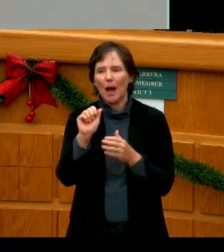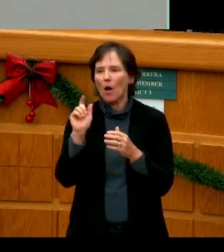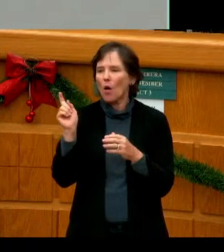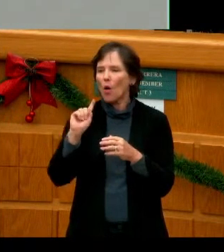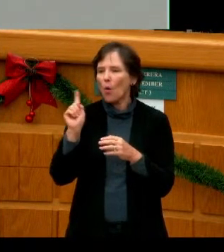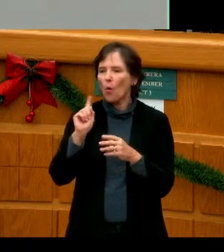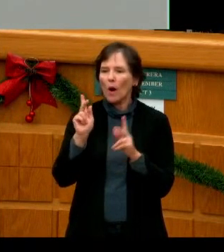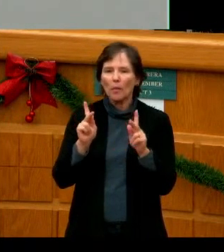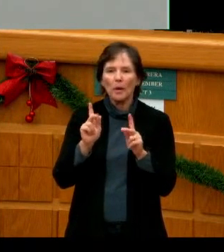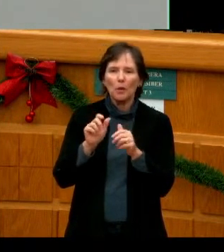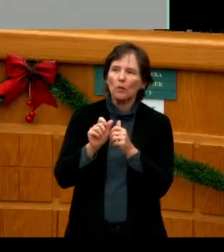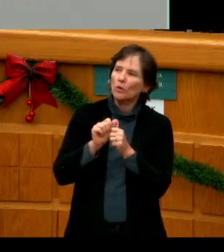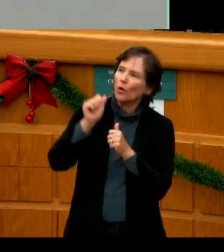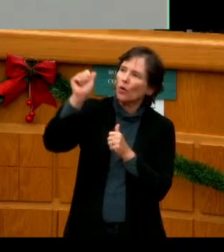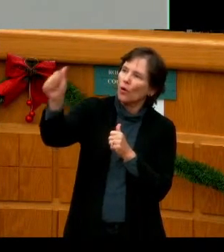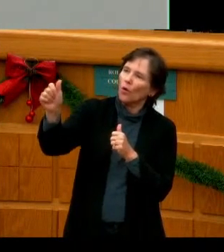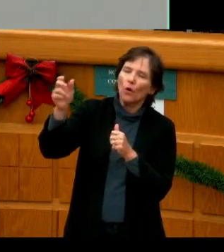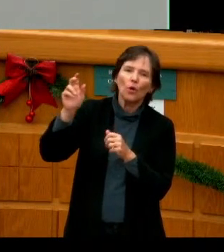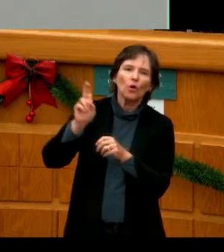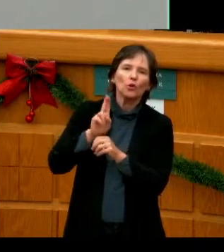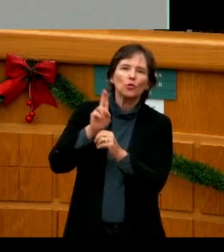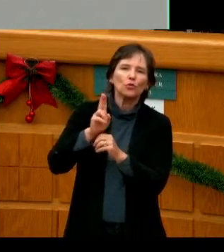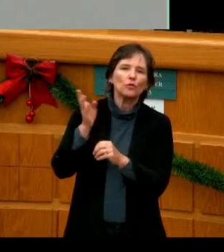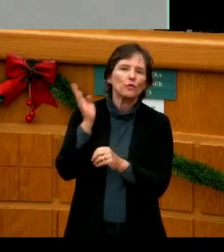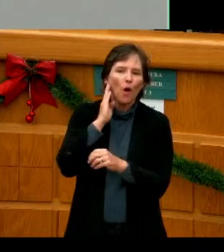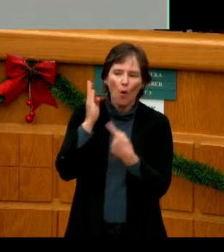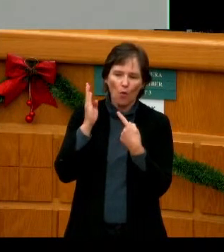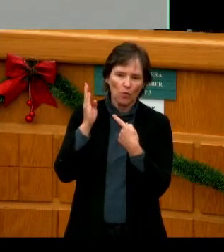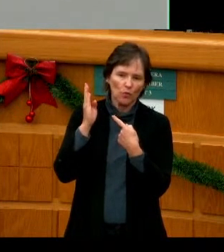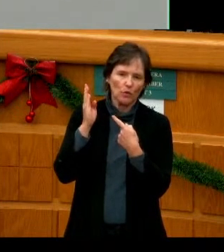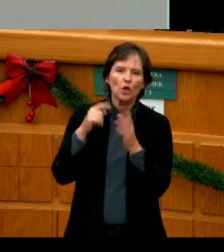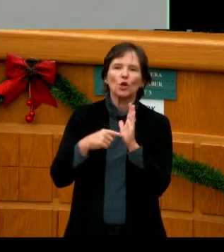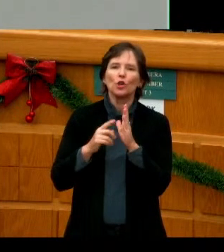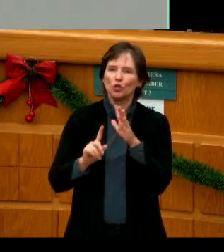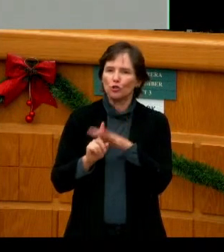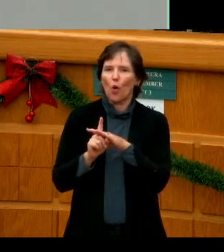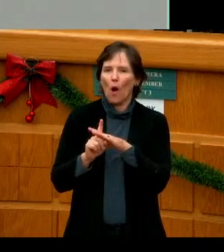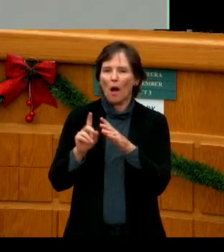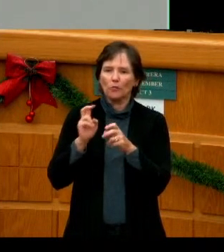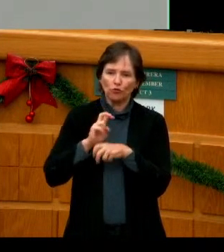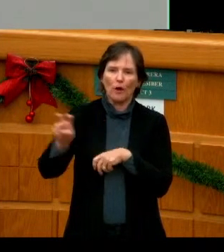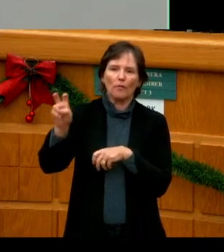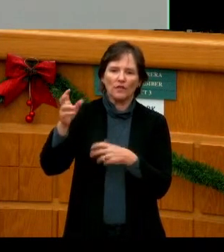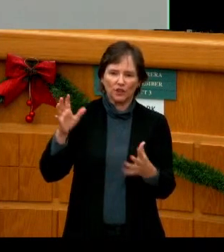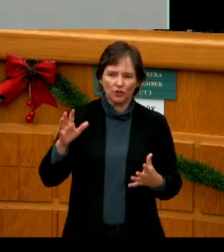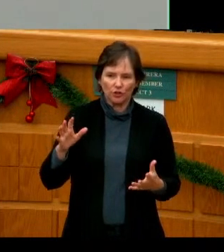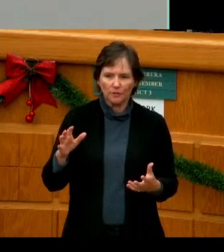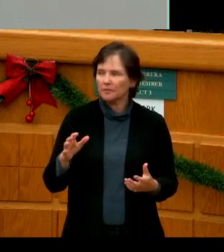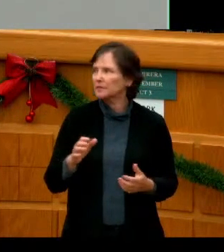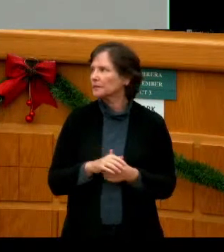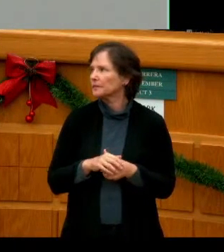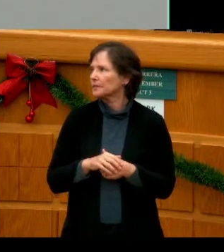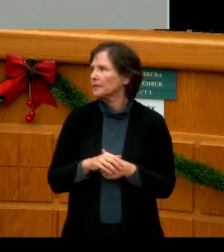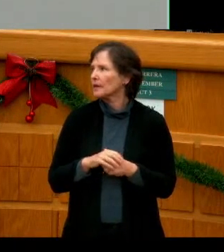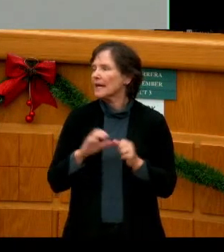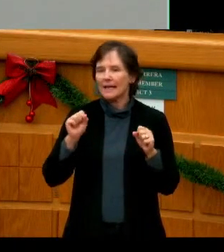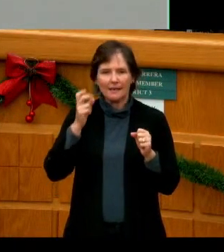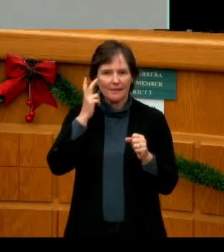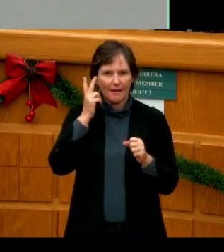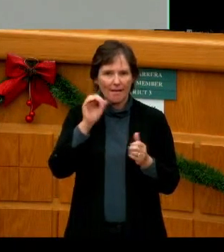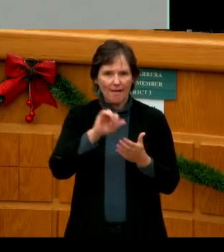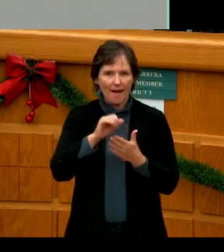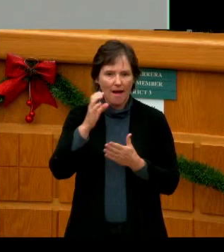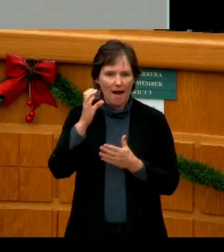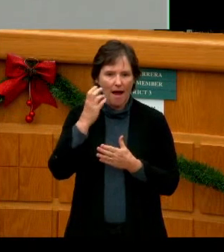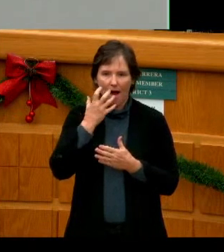of establishment that's listed in the database that we're using. So if somebody traveled from one place in the coastal bend